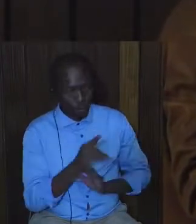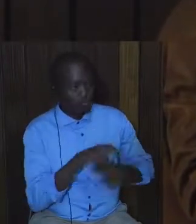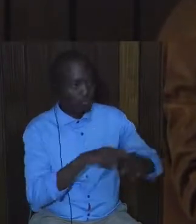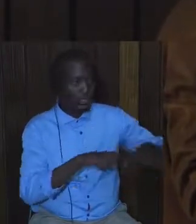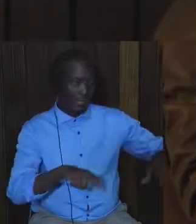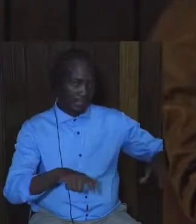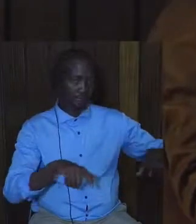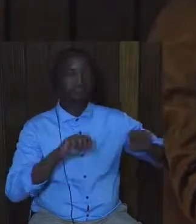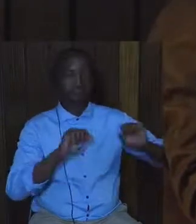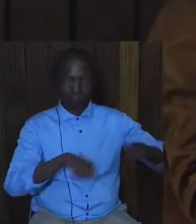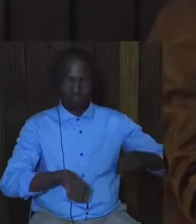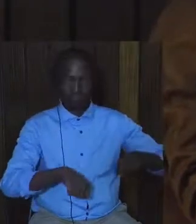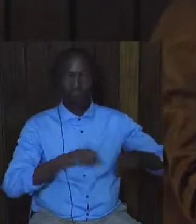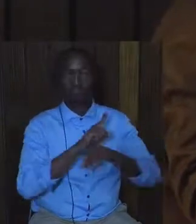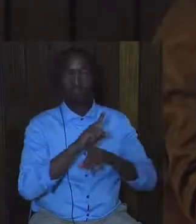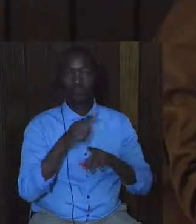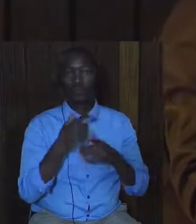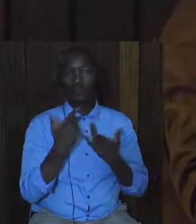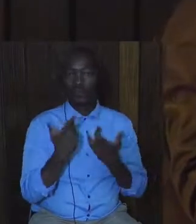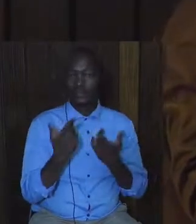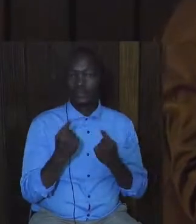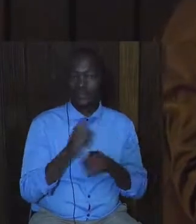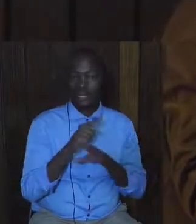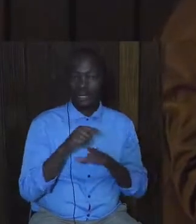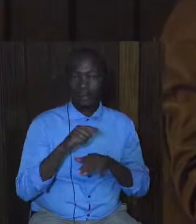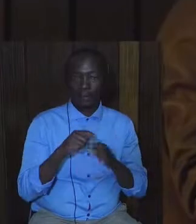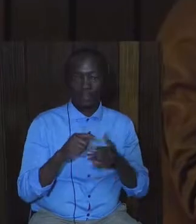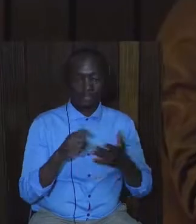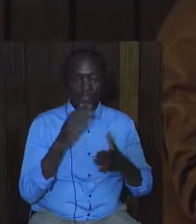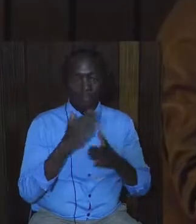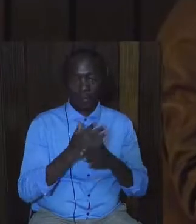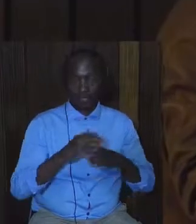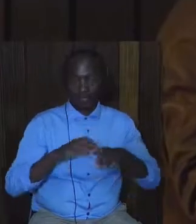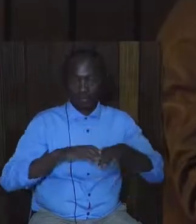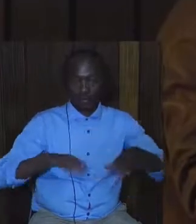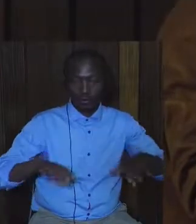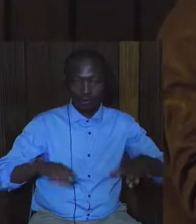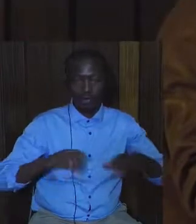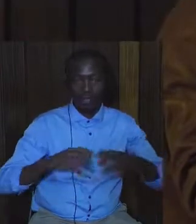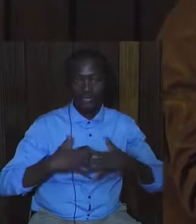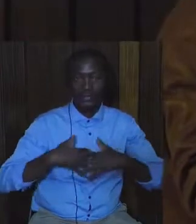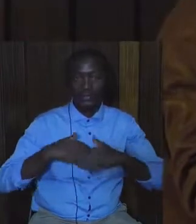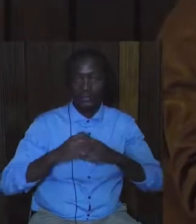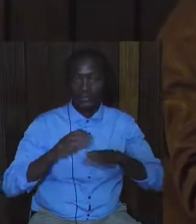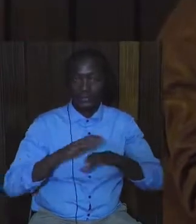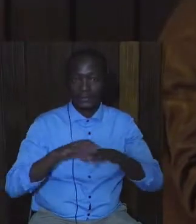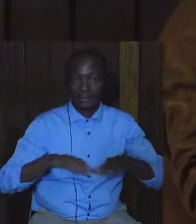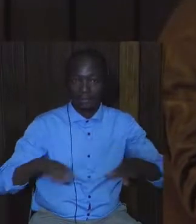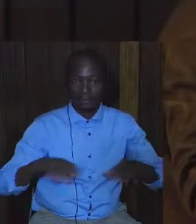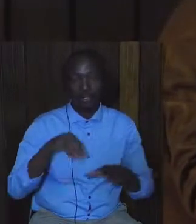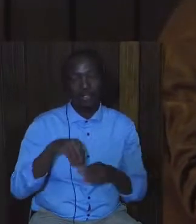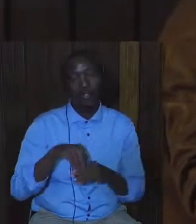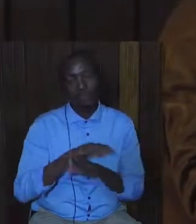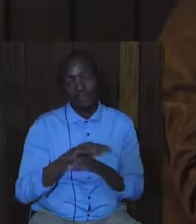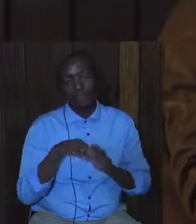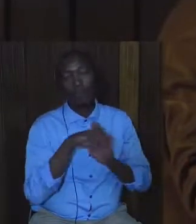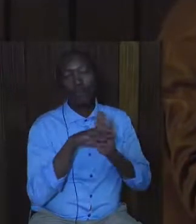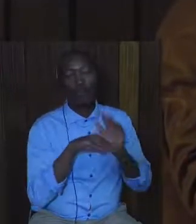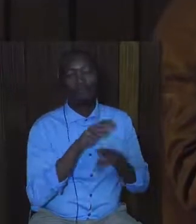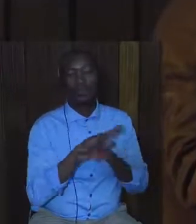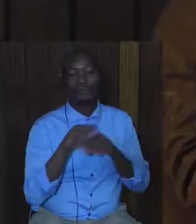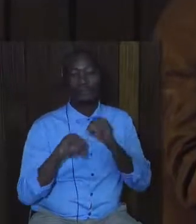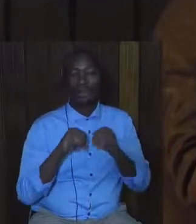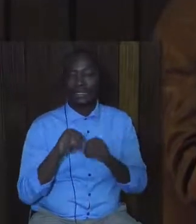So what we did then was, in terms of the scope of work in establishing that panel, we included program management